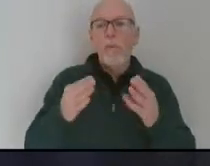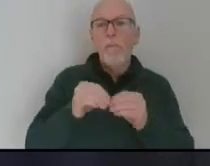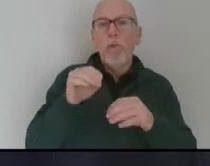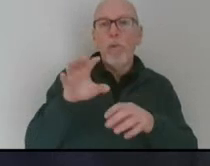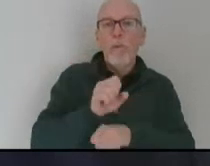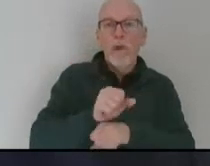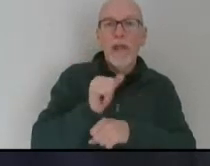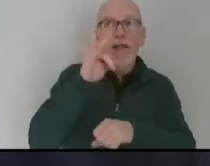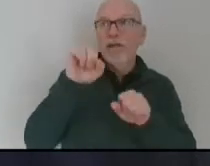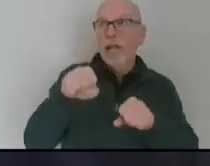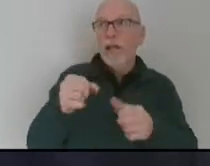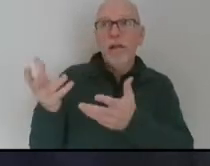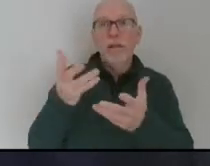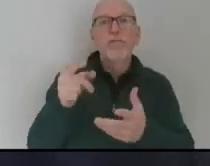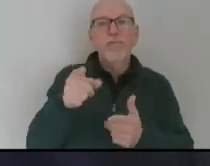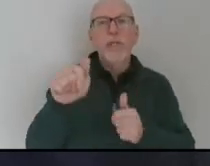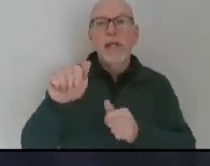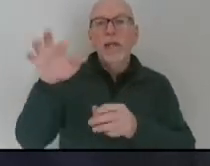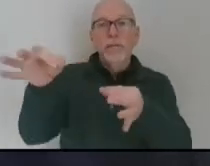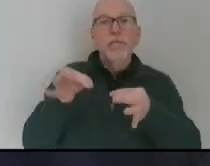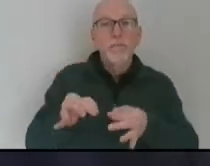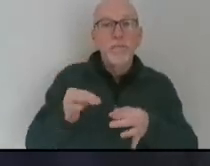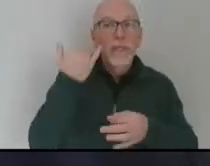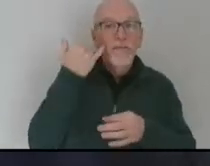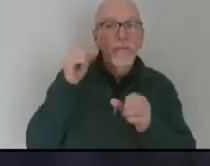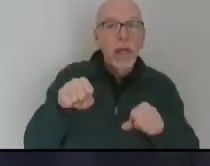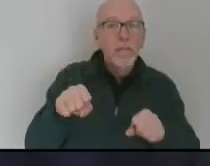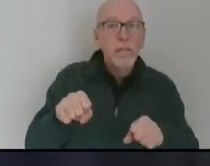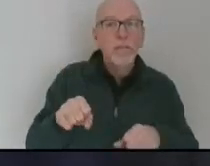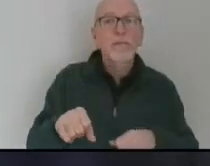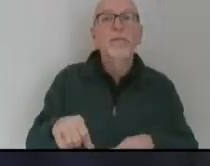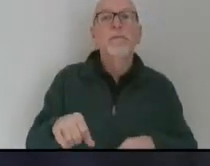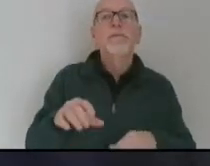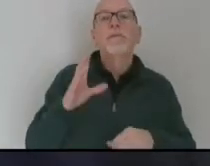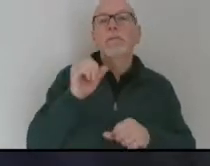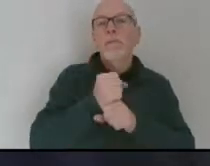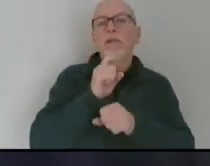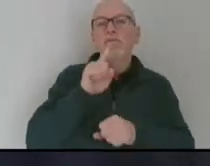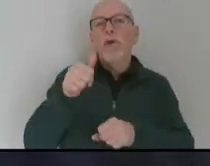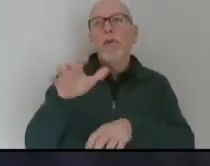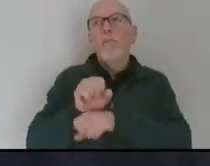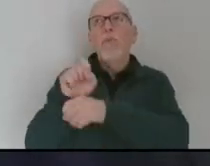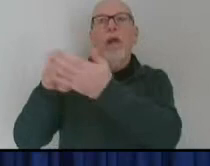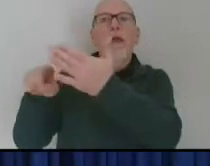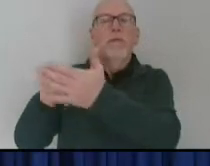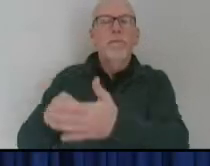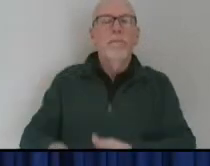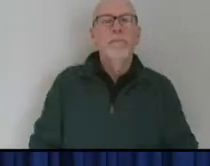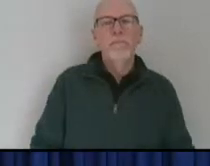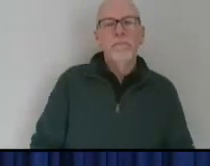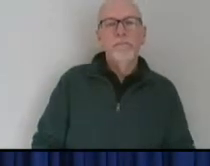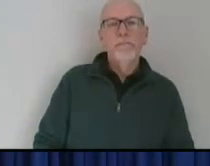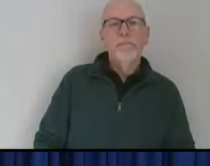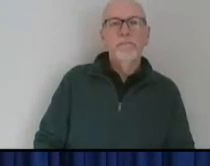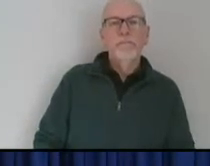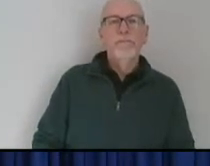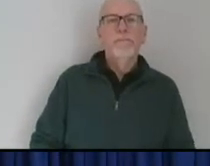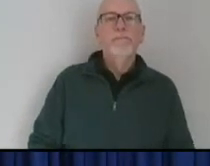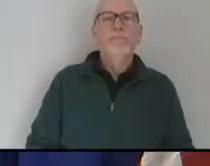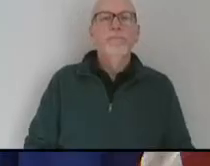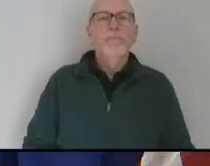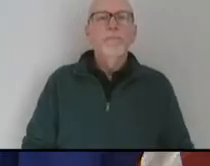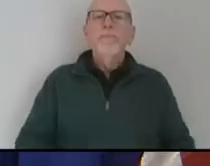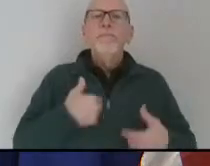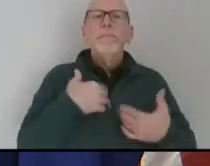where we can, so that you can move your appointment earlier. And then, of course, we'll make sure that that other appointment is canceled. I just wanted to also